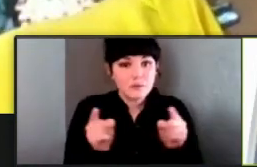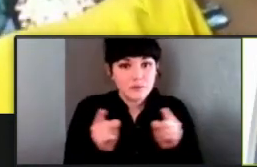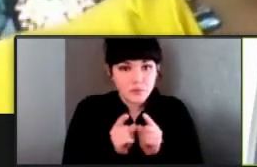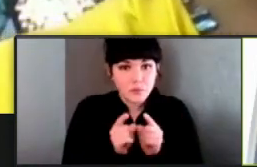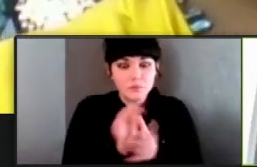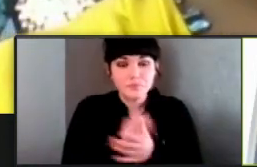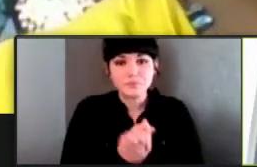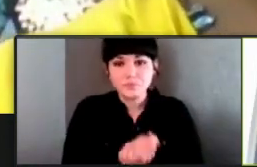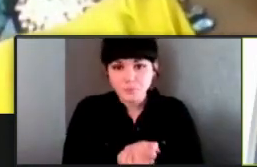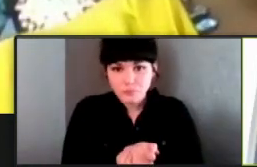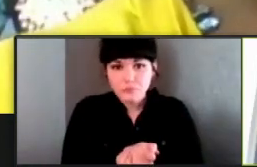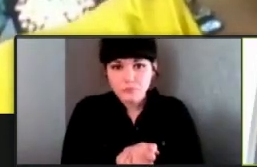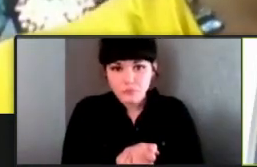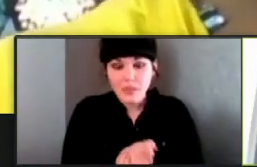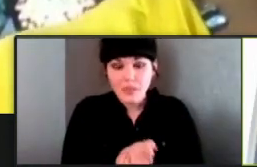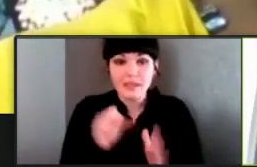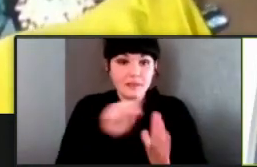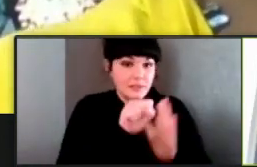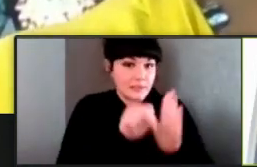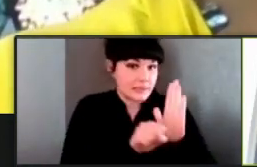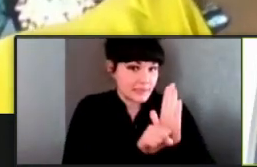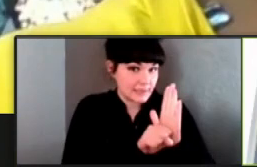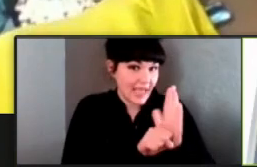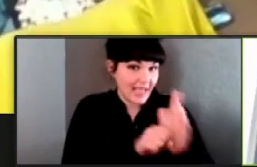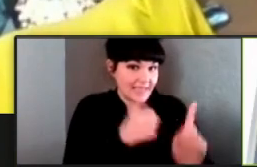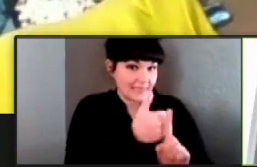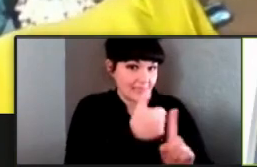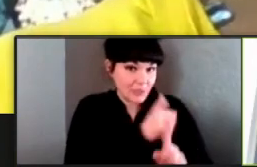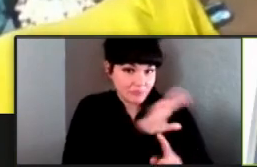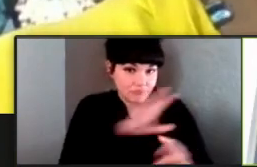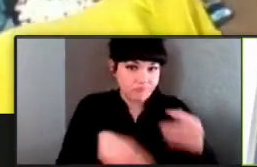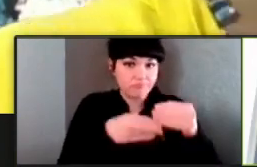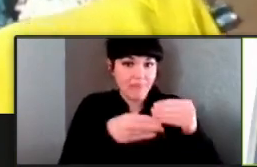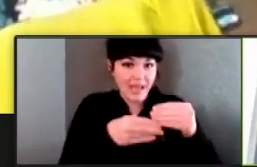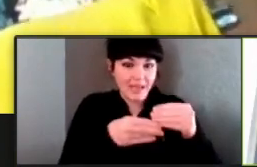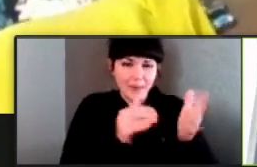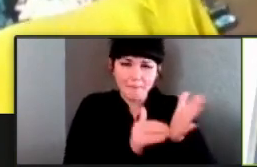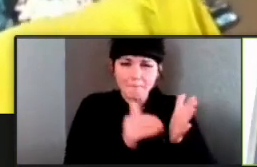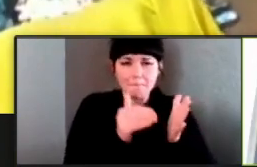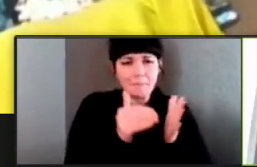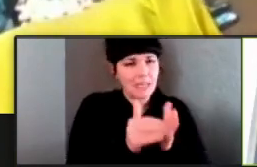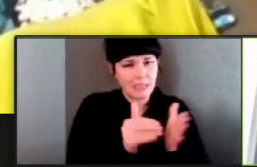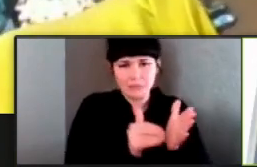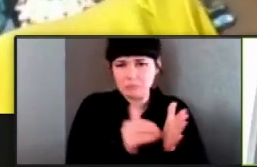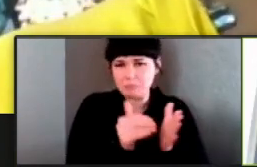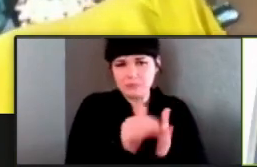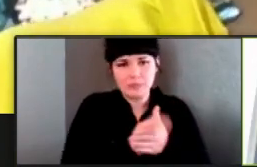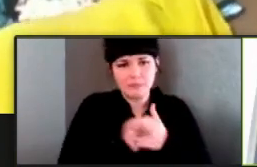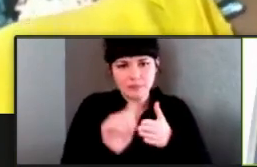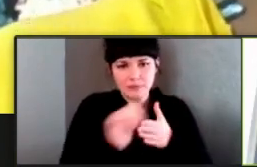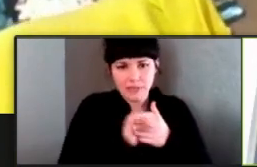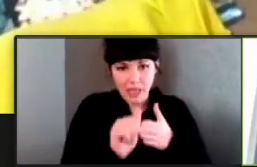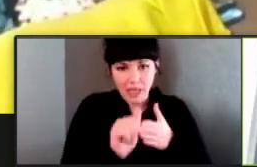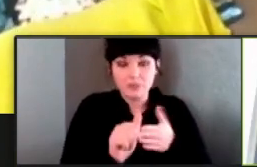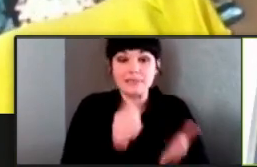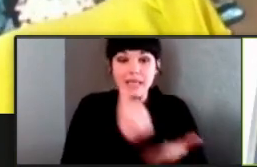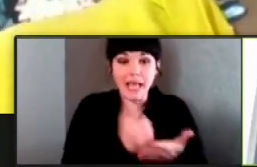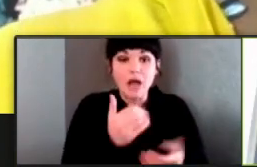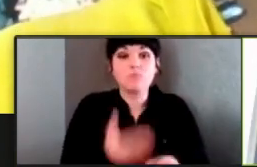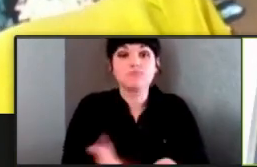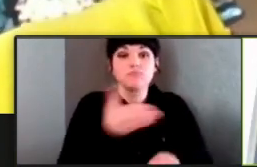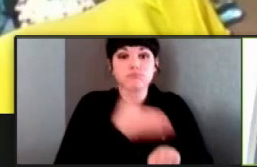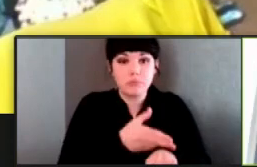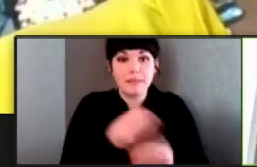was thrown in from the state, hundreds of millions actually, yeah. to help sweeten the pot, not just because they wanted to throw money around, but they